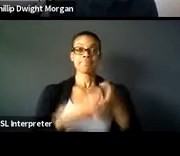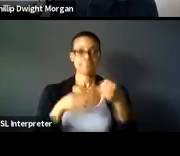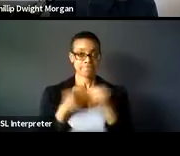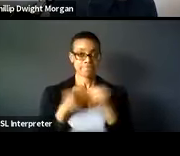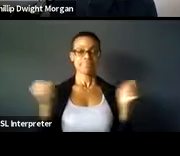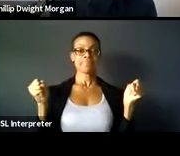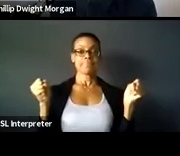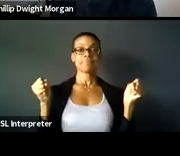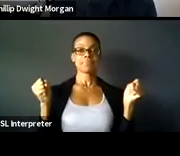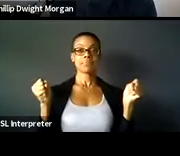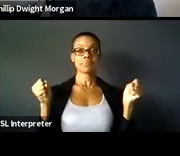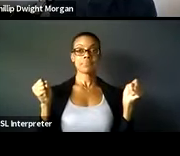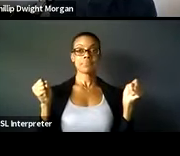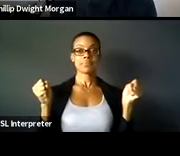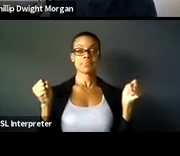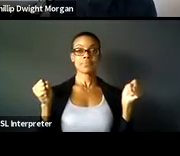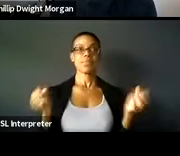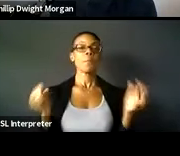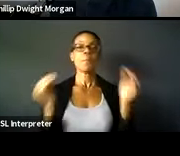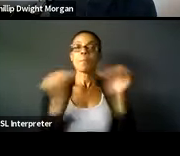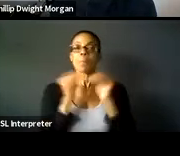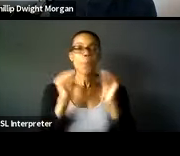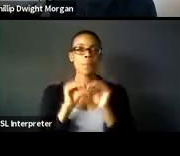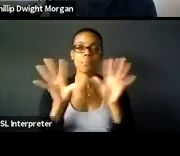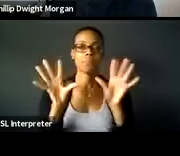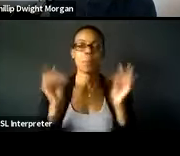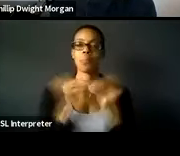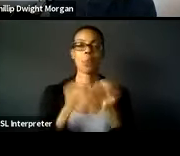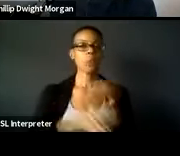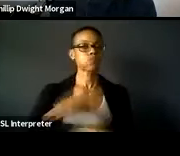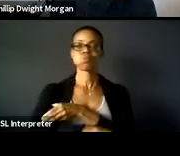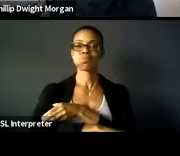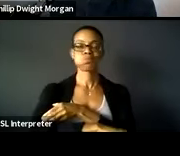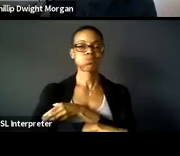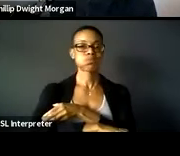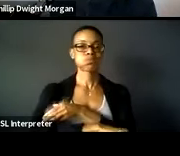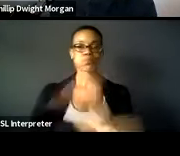in that's even more magical, that's more powerful.